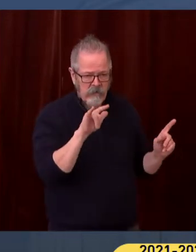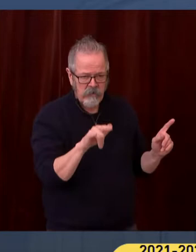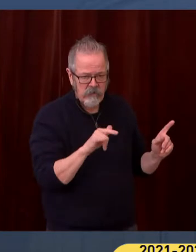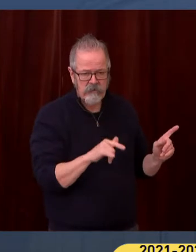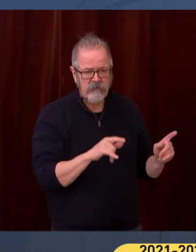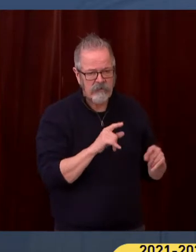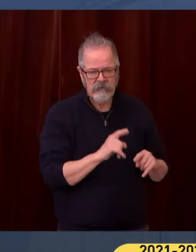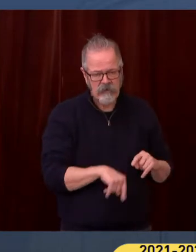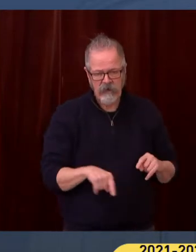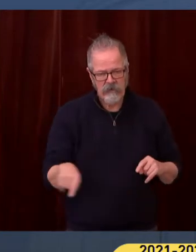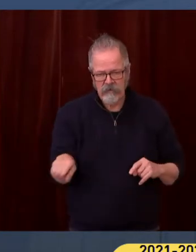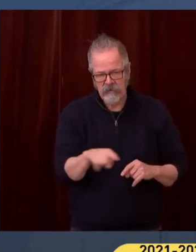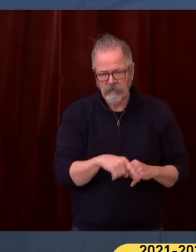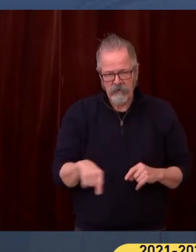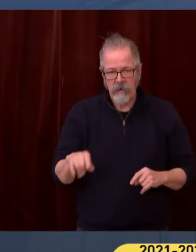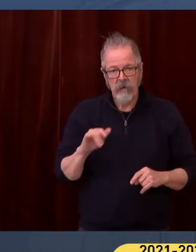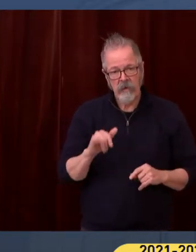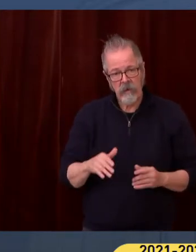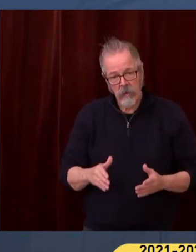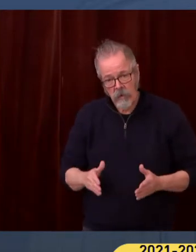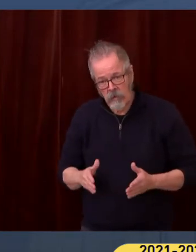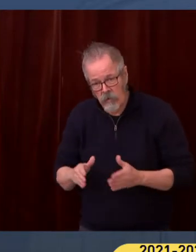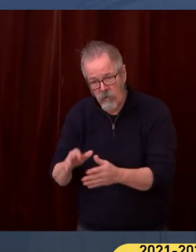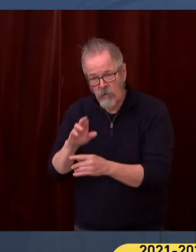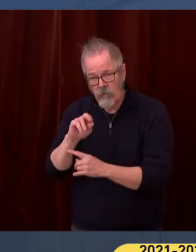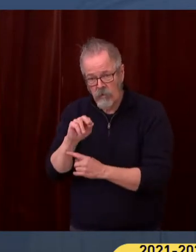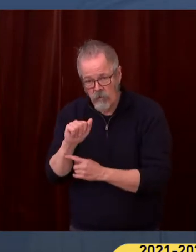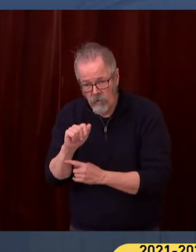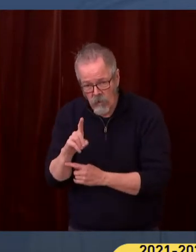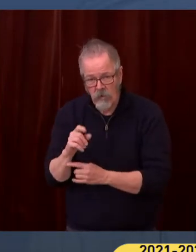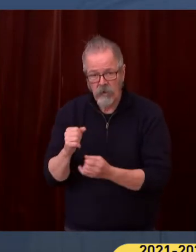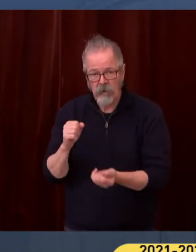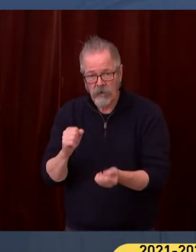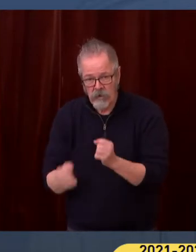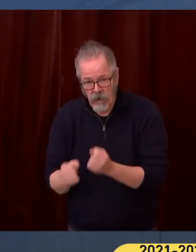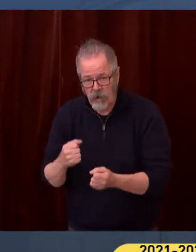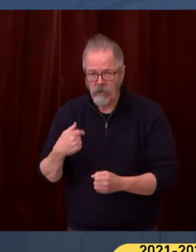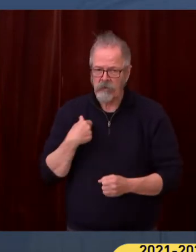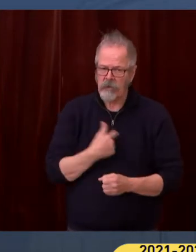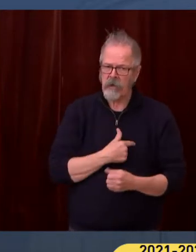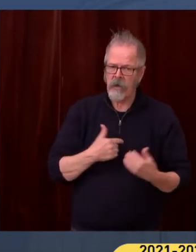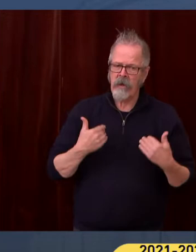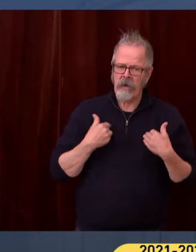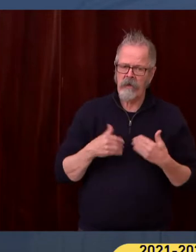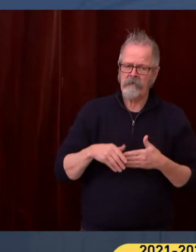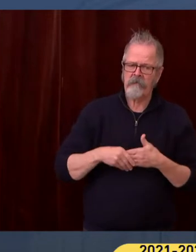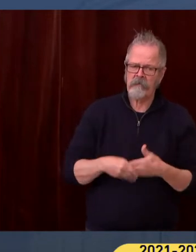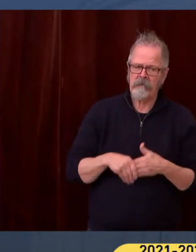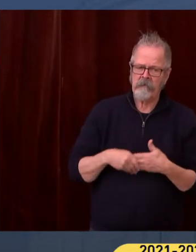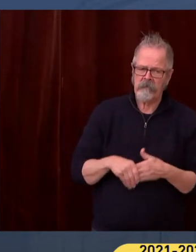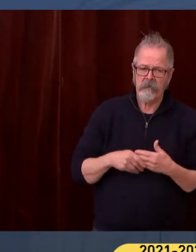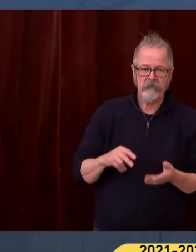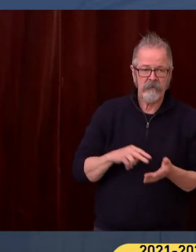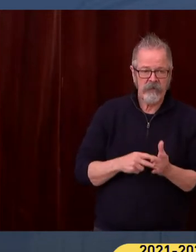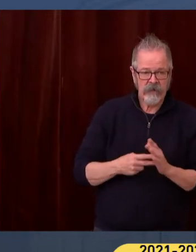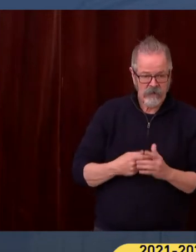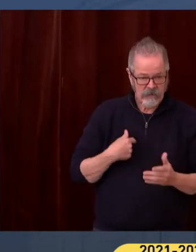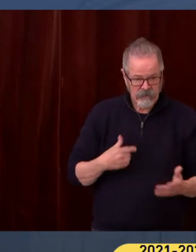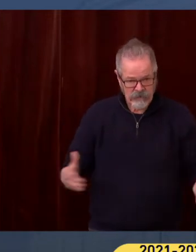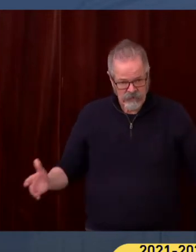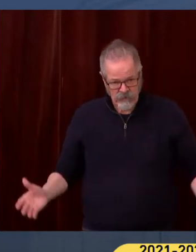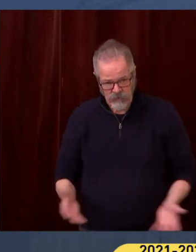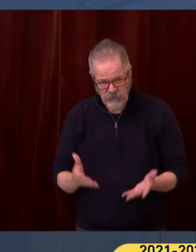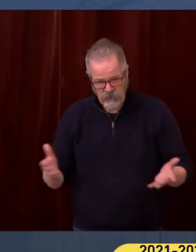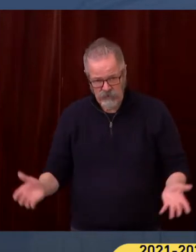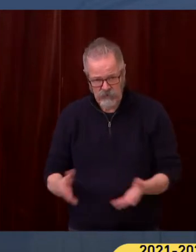support from the Port of Seattle for this industry and why the biofuel industry. Refiners and biofuels are not just producing on-road